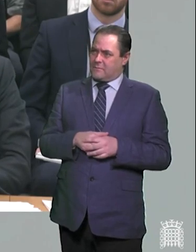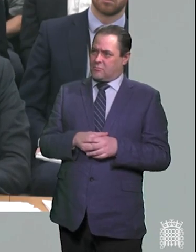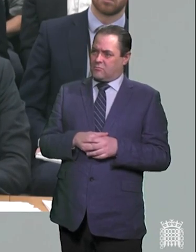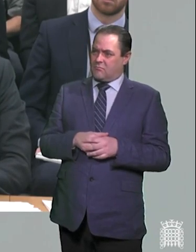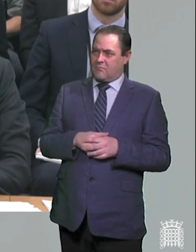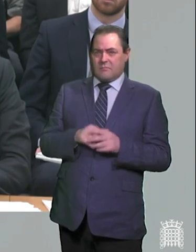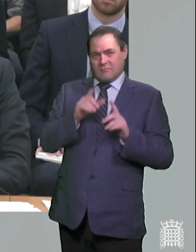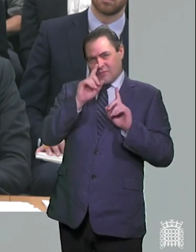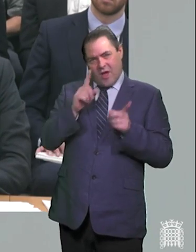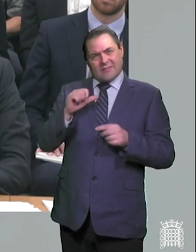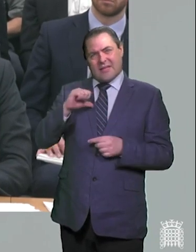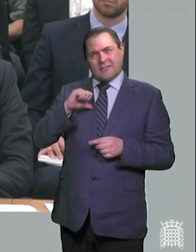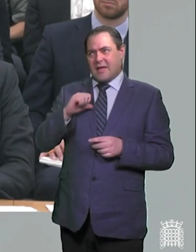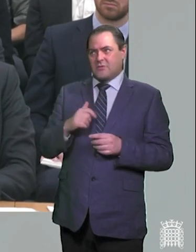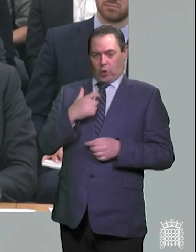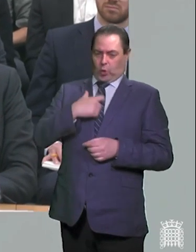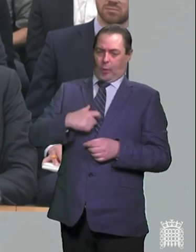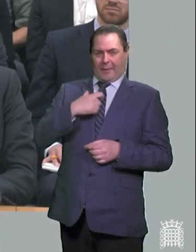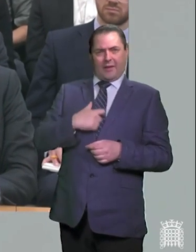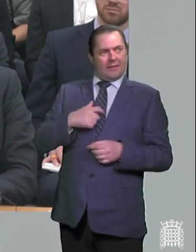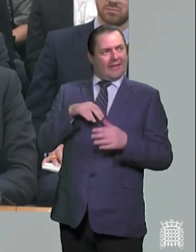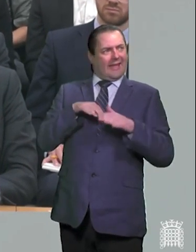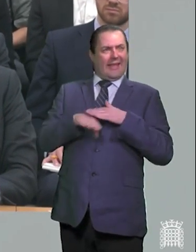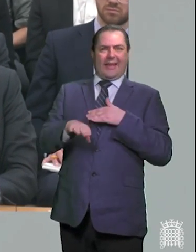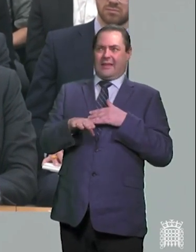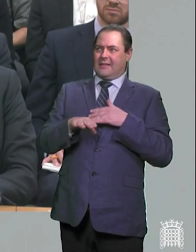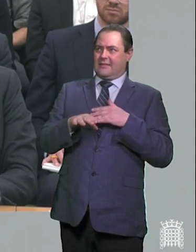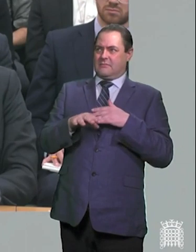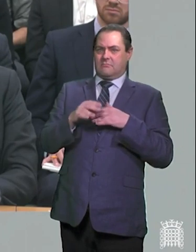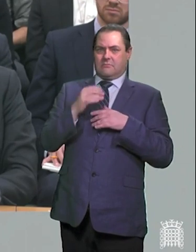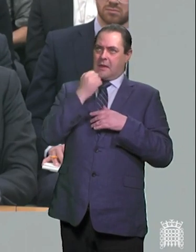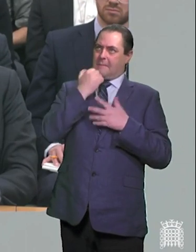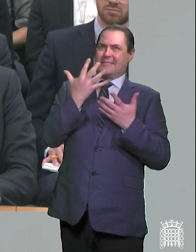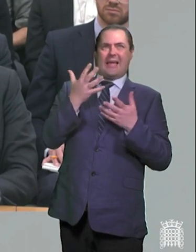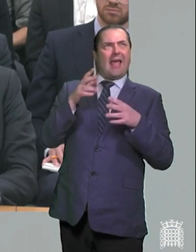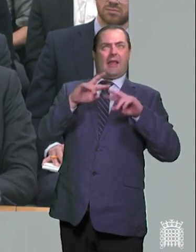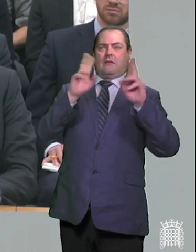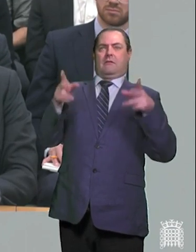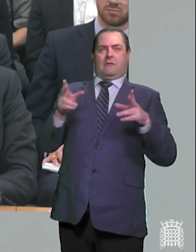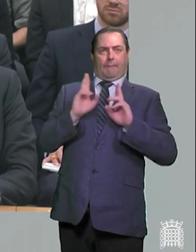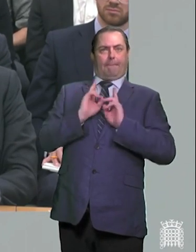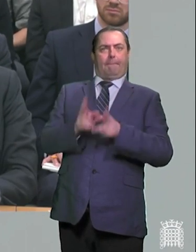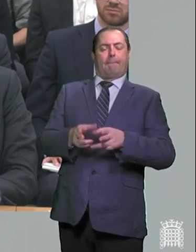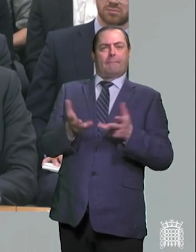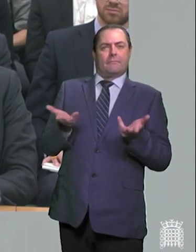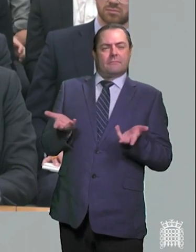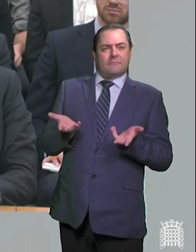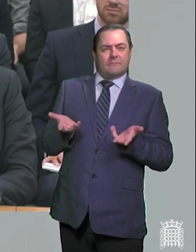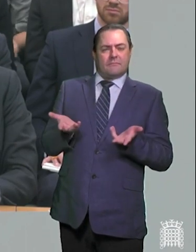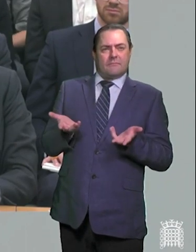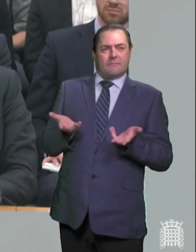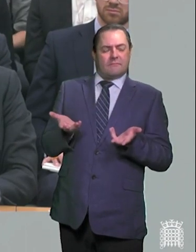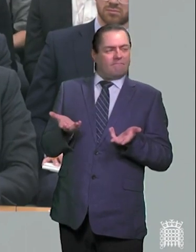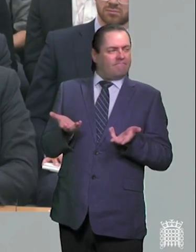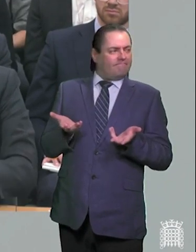can't expect human beings in an environment like number 10 to have, as it were,